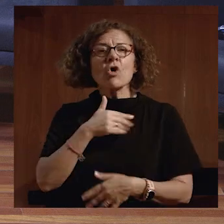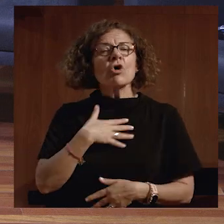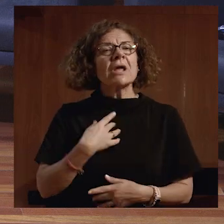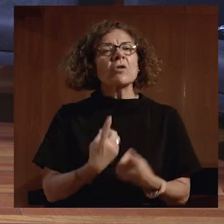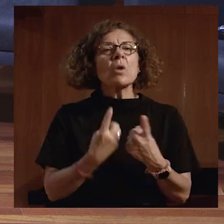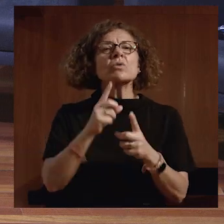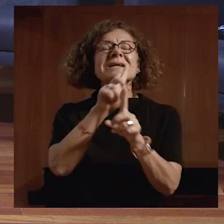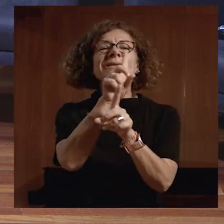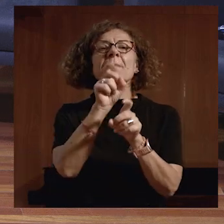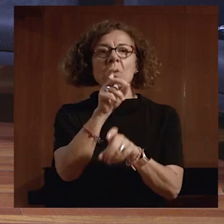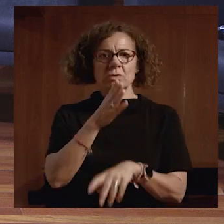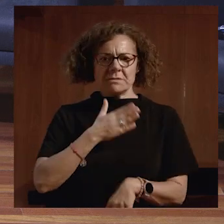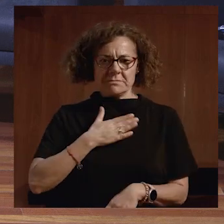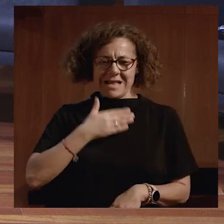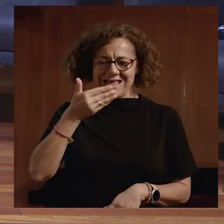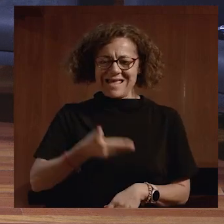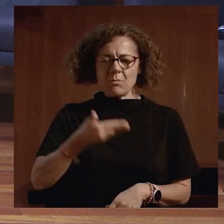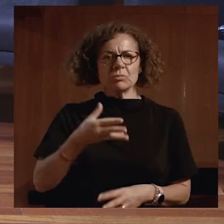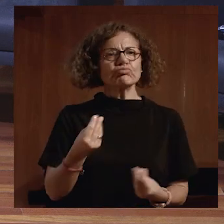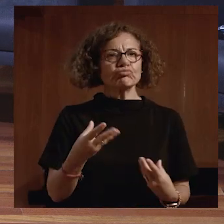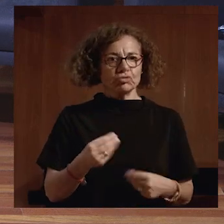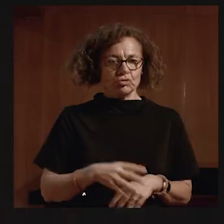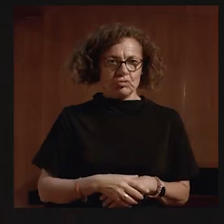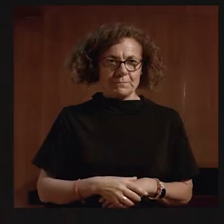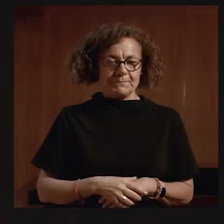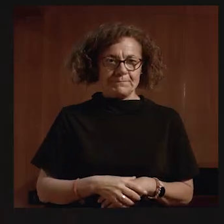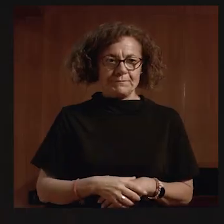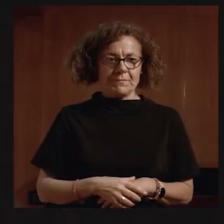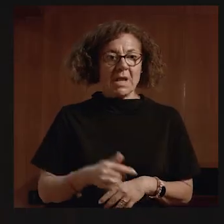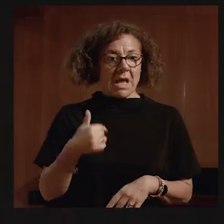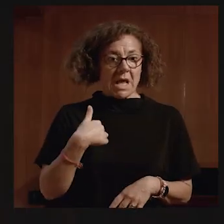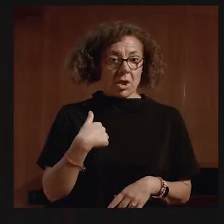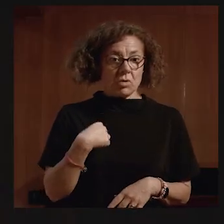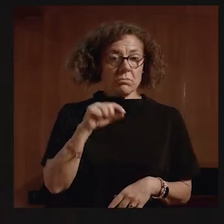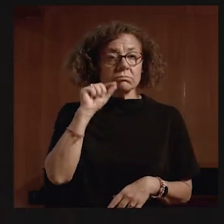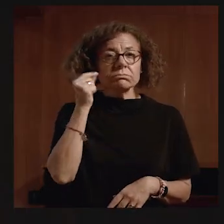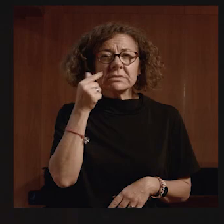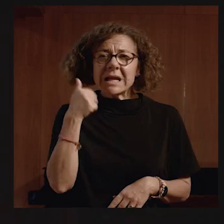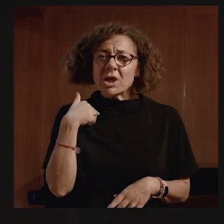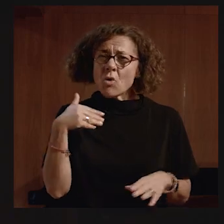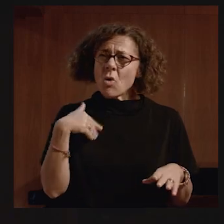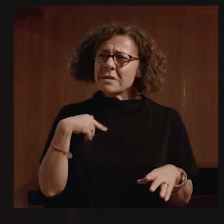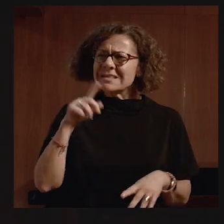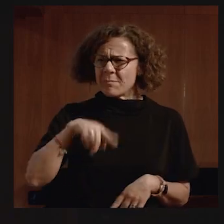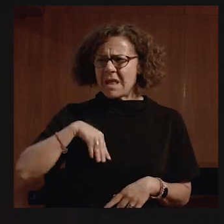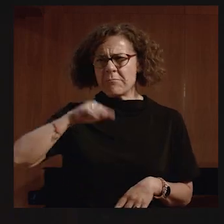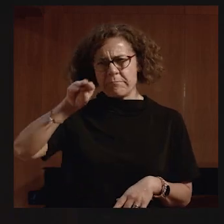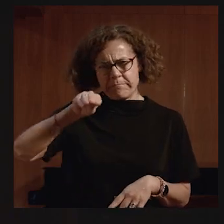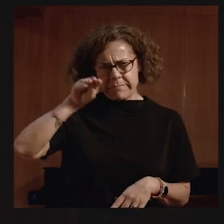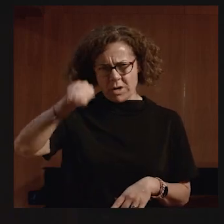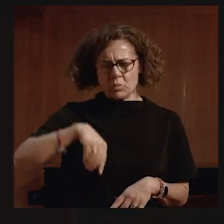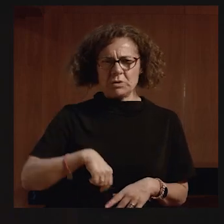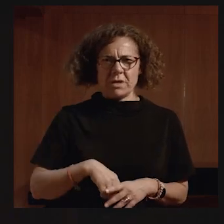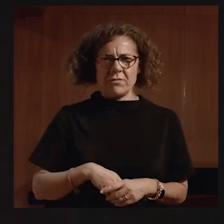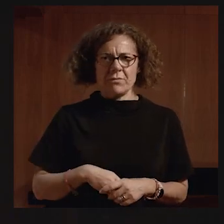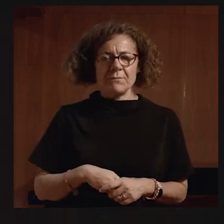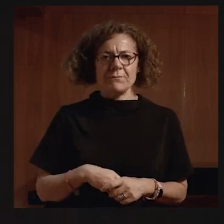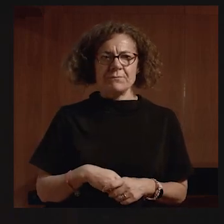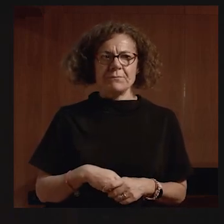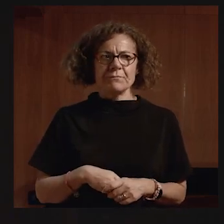me and which I often find myself asking people, both while studying and as they're finishing and entering the